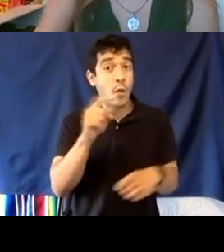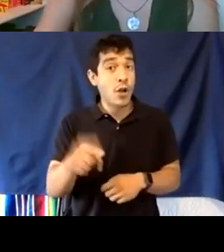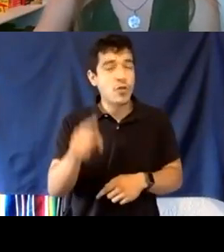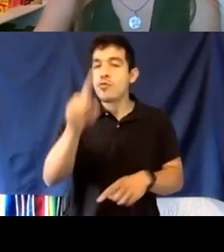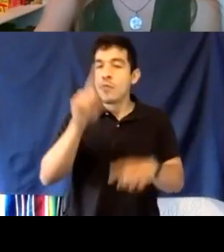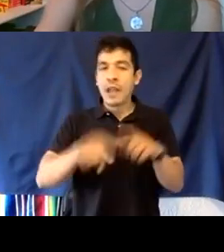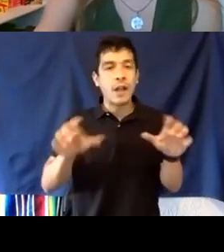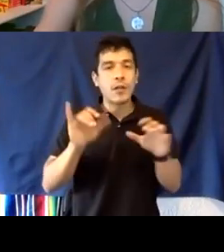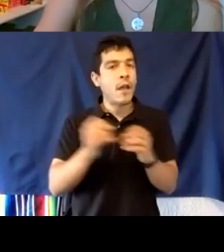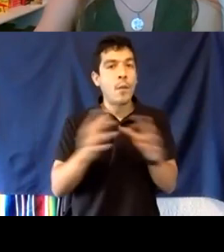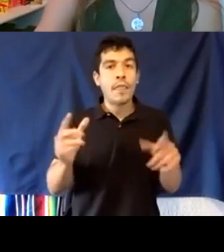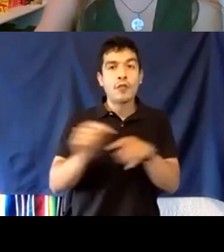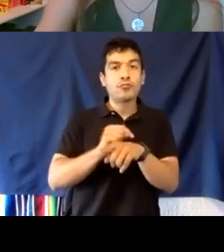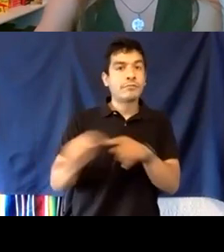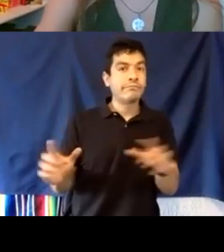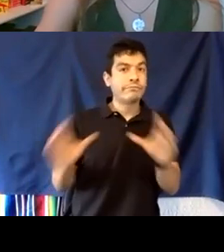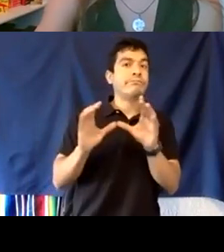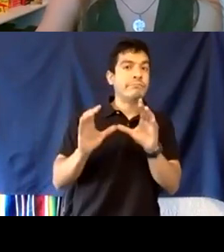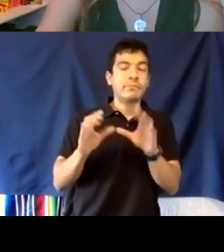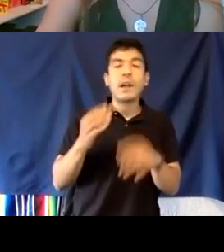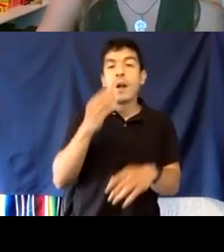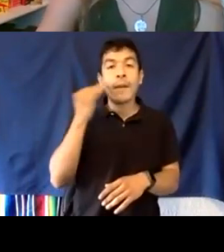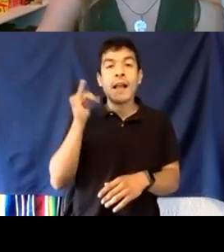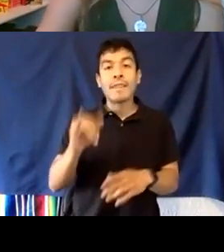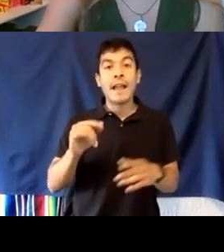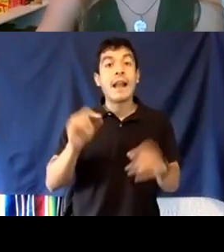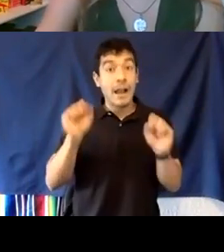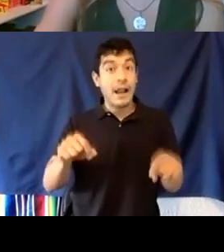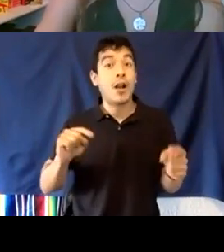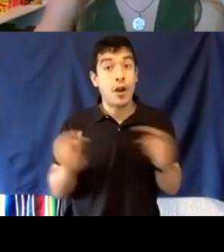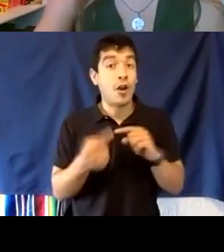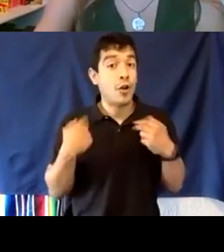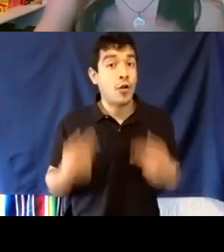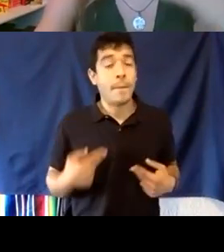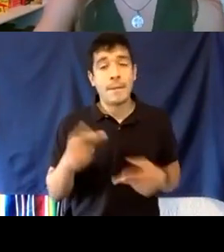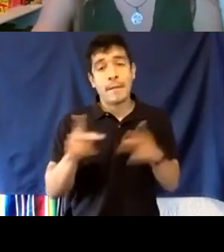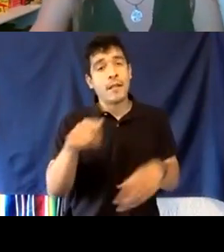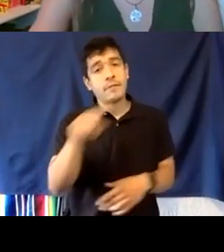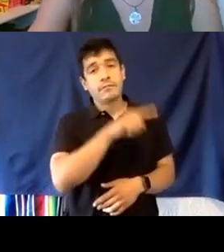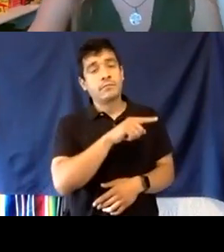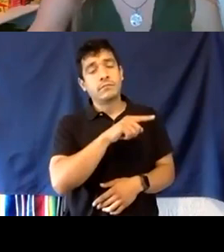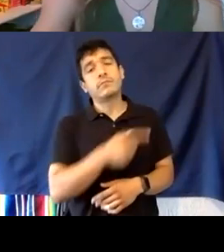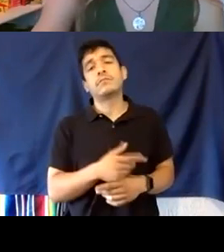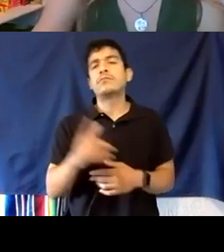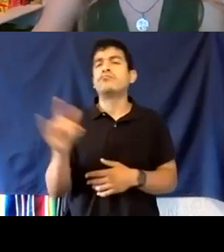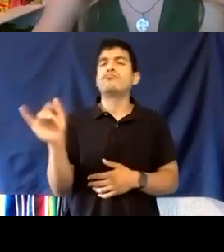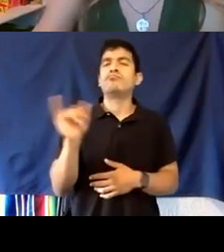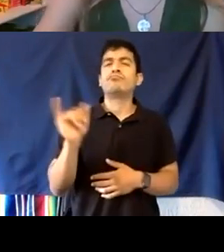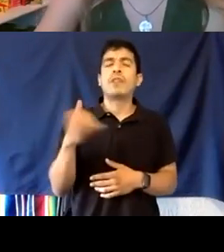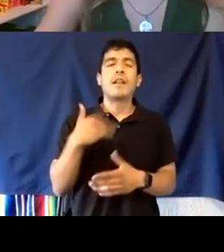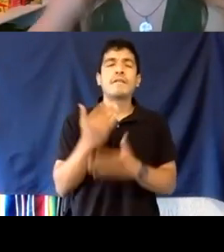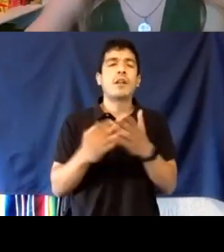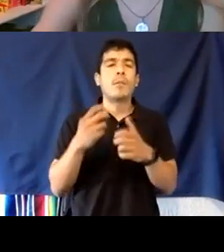training because of the potential harm to human subjects. There's also issues of that